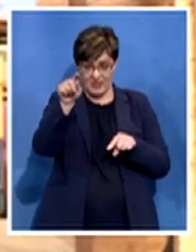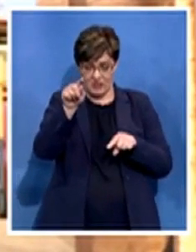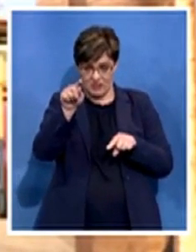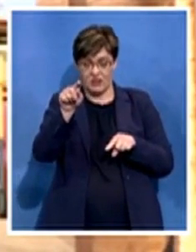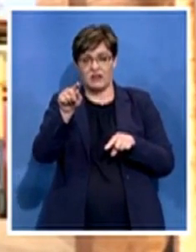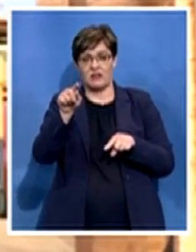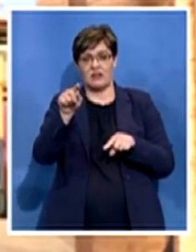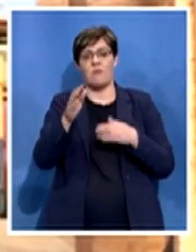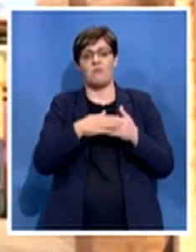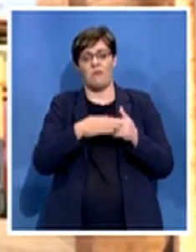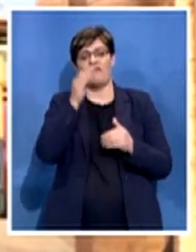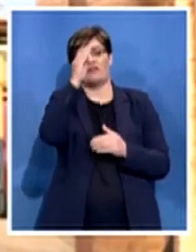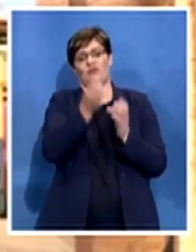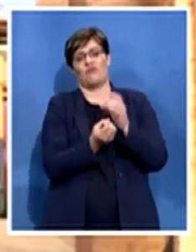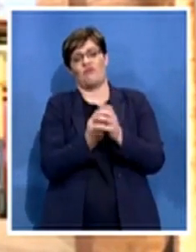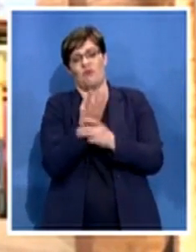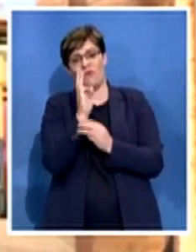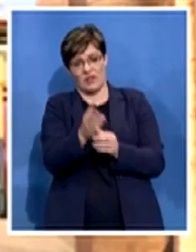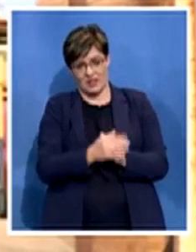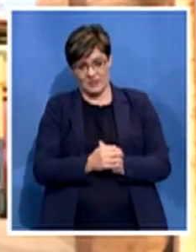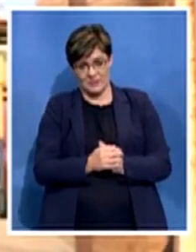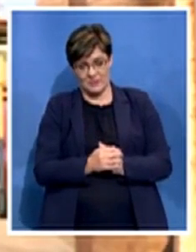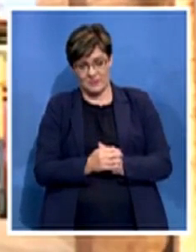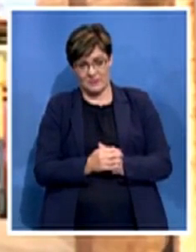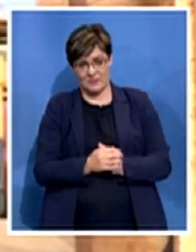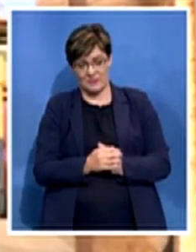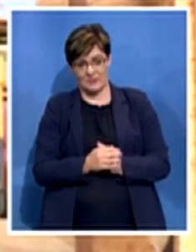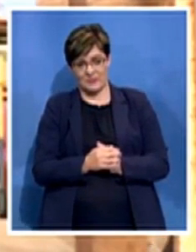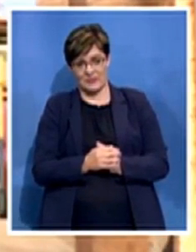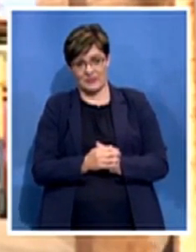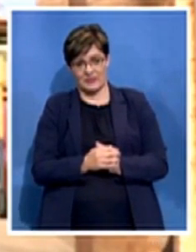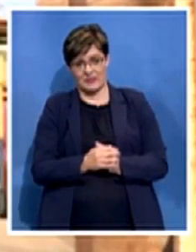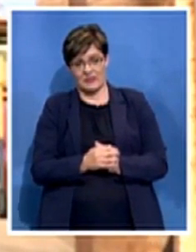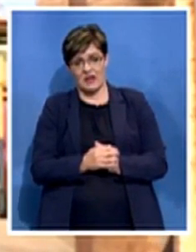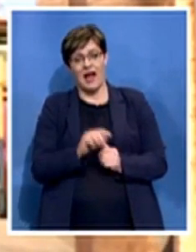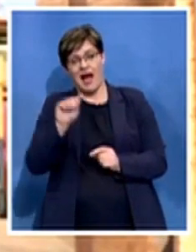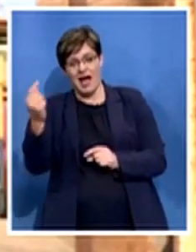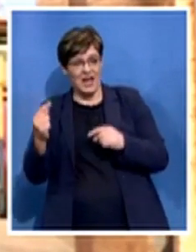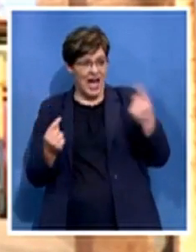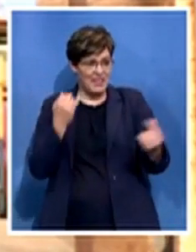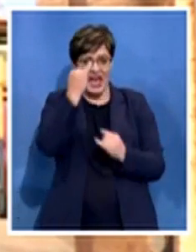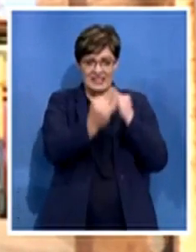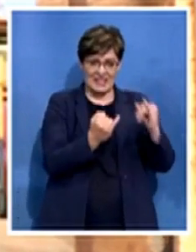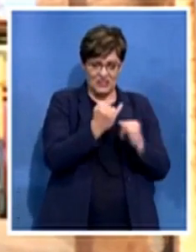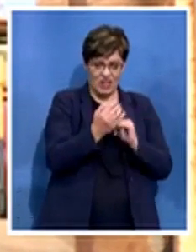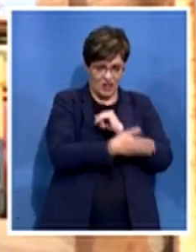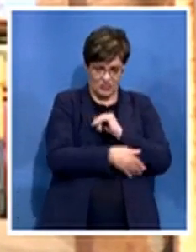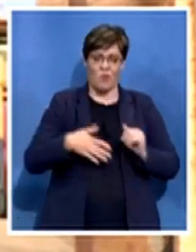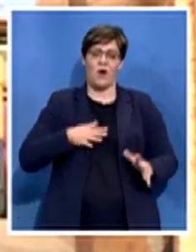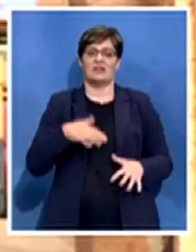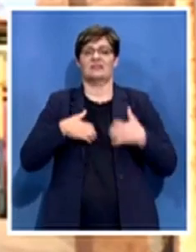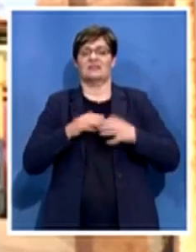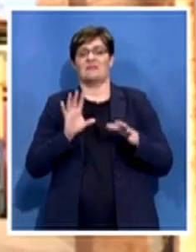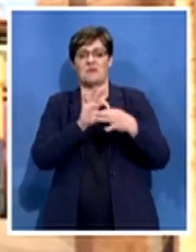are looking forward on working with all other international countries. So to us, this is a bonus for our learners to